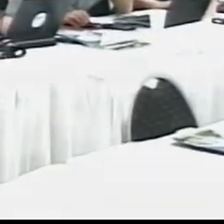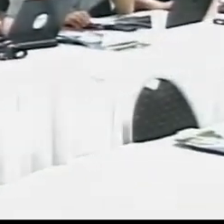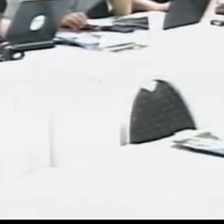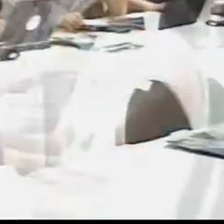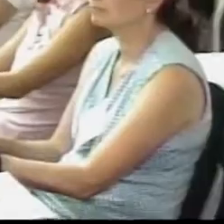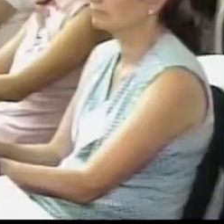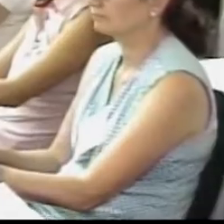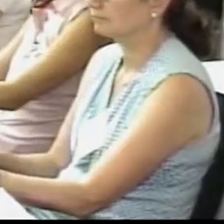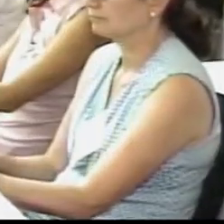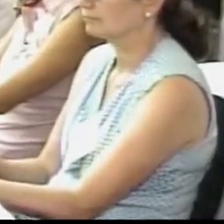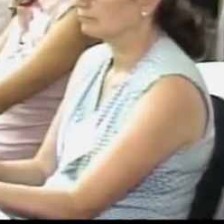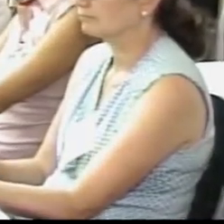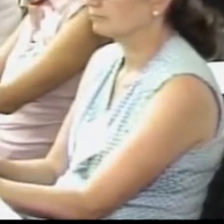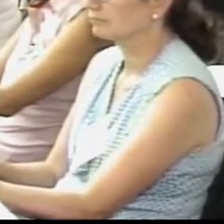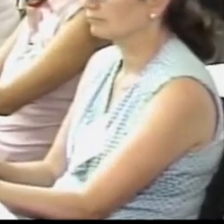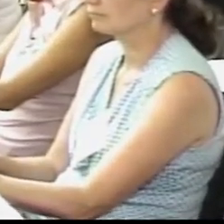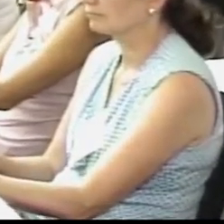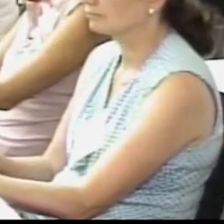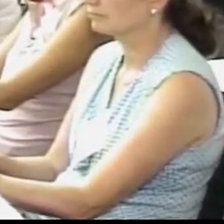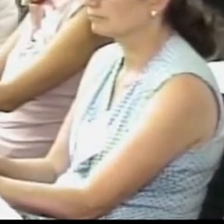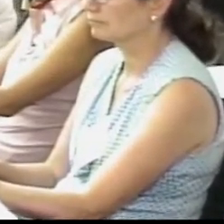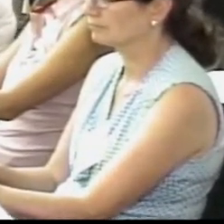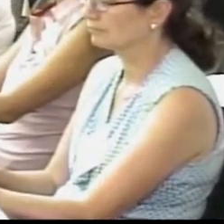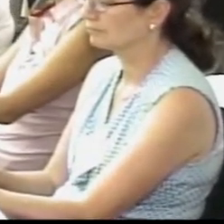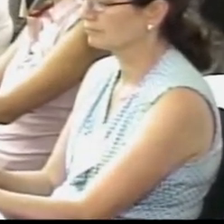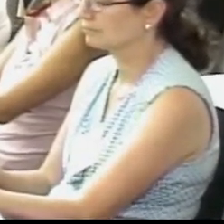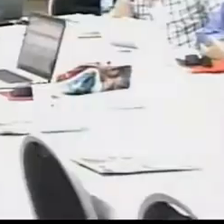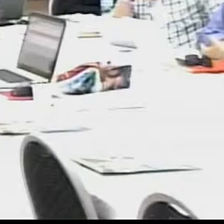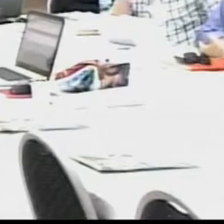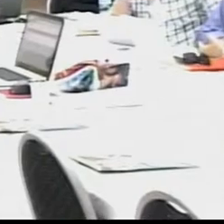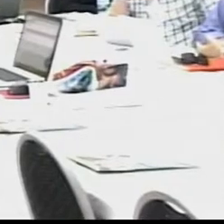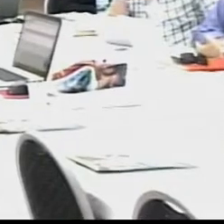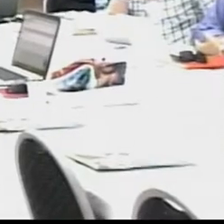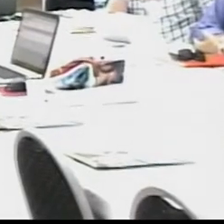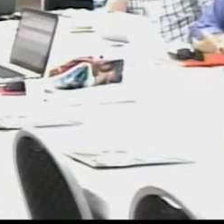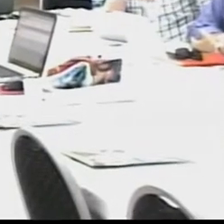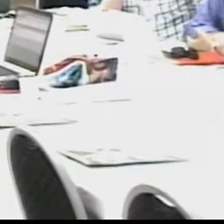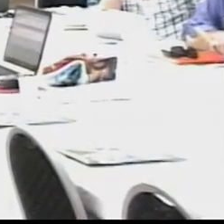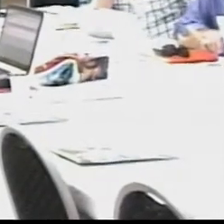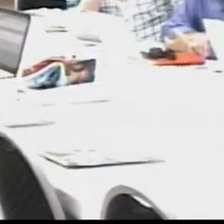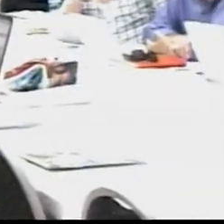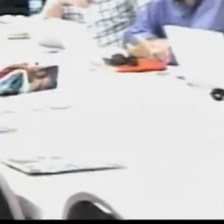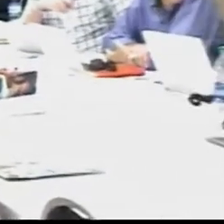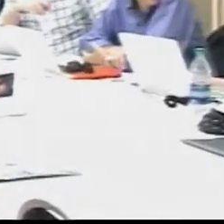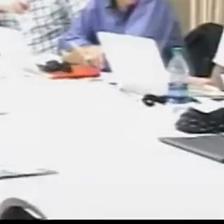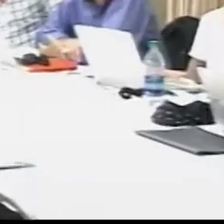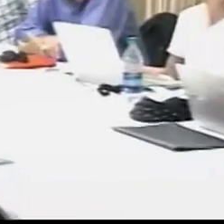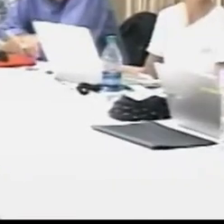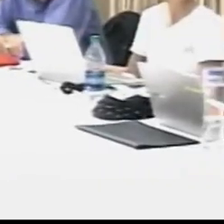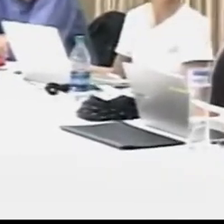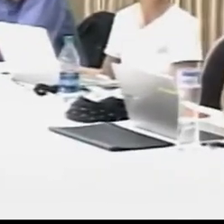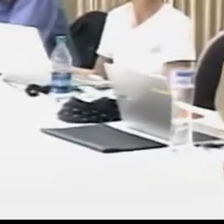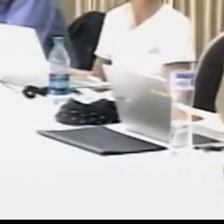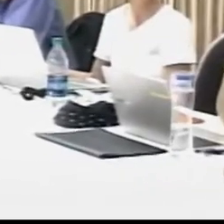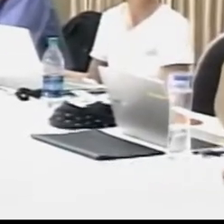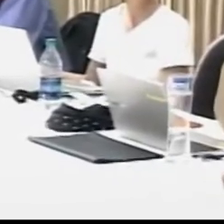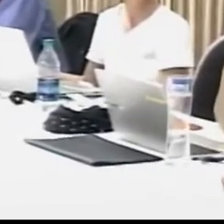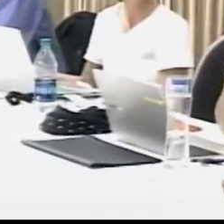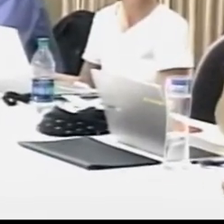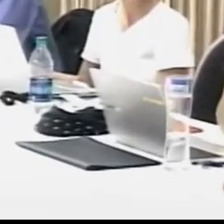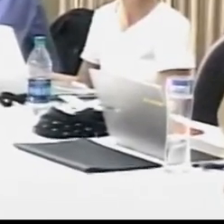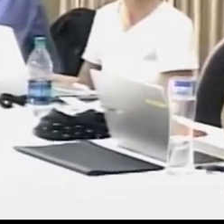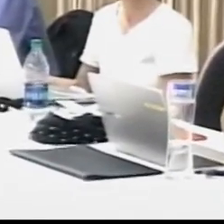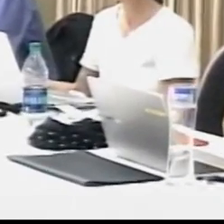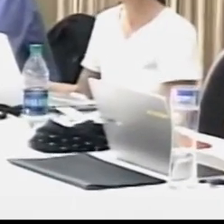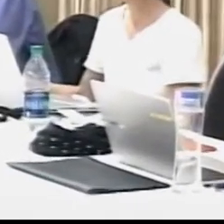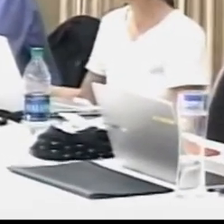the Husband St. James campus of the Caribbean Institute for Meteorology and Hydrology. Participants represented Brazil,